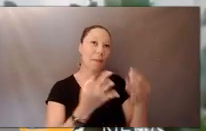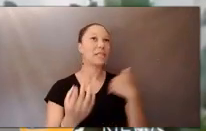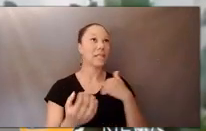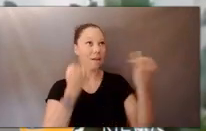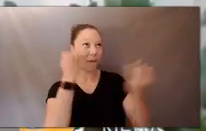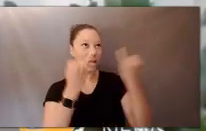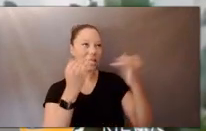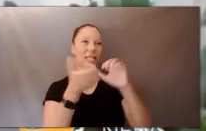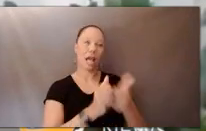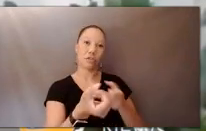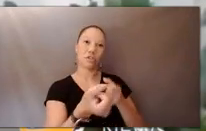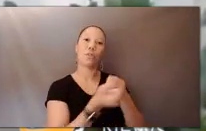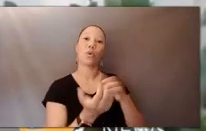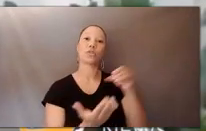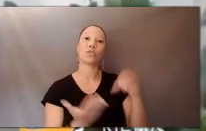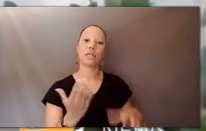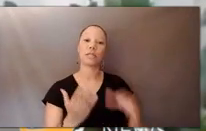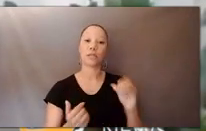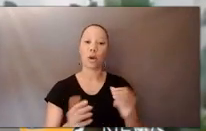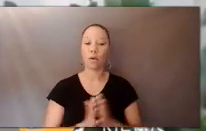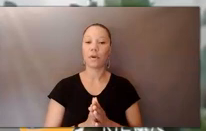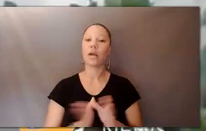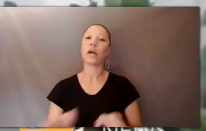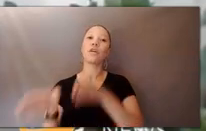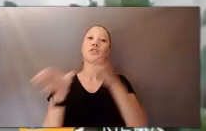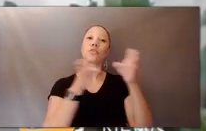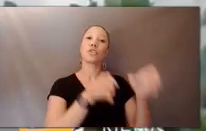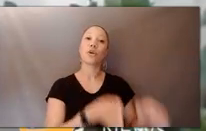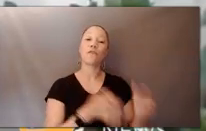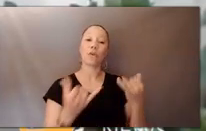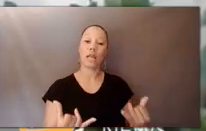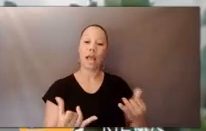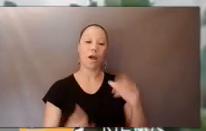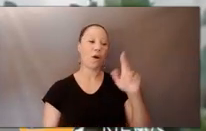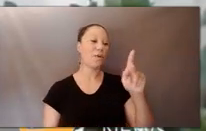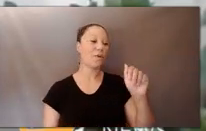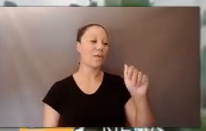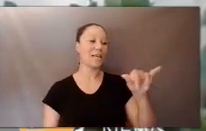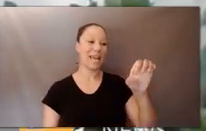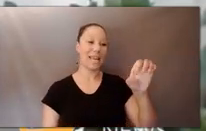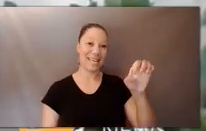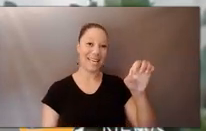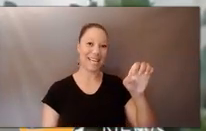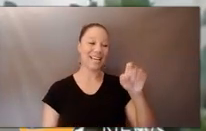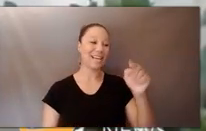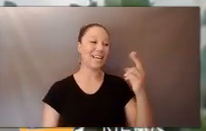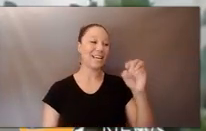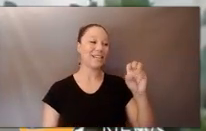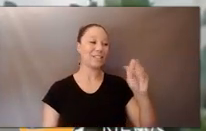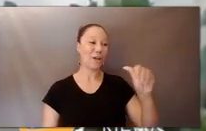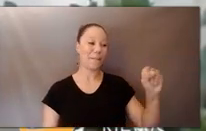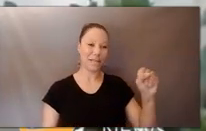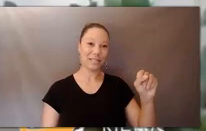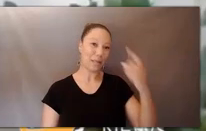that they can help their students with as well. So let's switch a little bit now and let's talk with Katie, Miss Katie Thomas, regarding mental